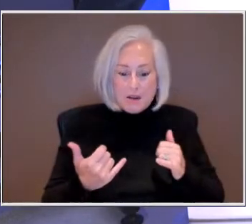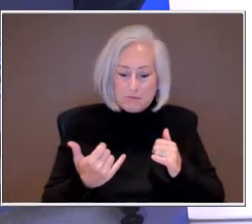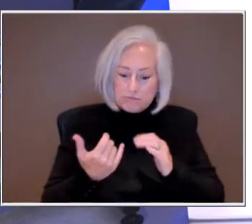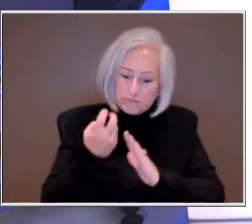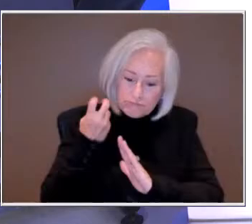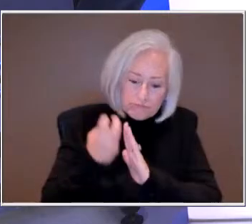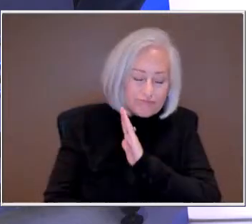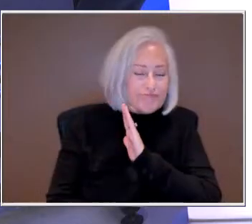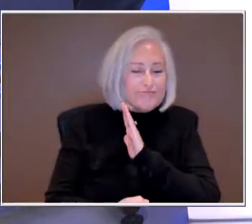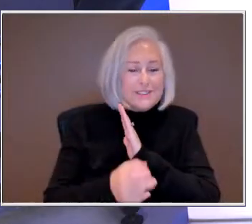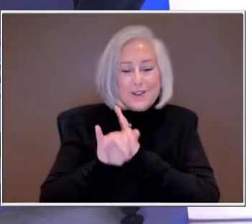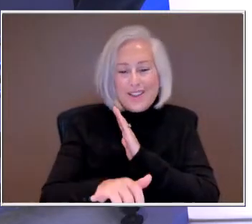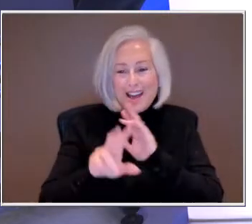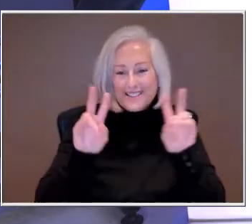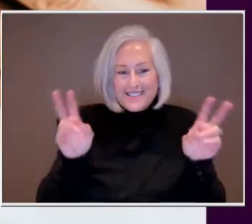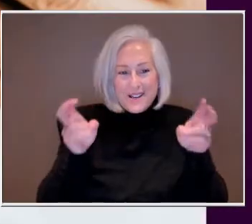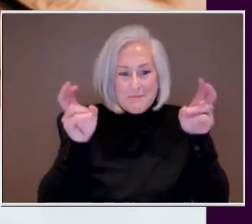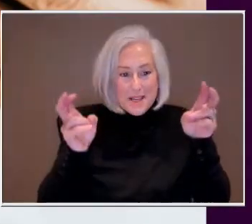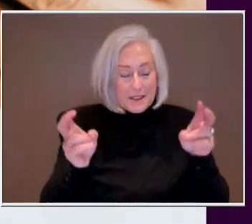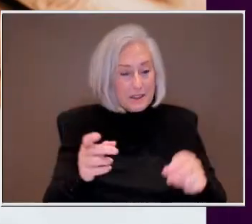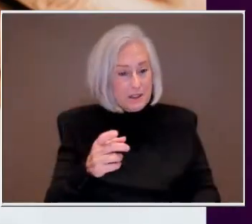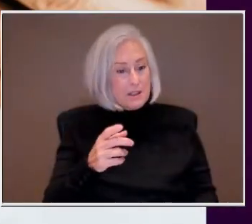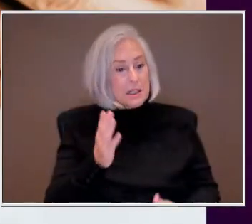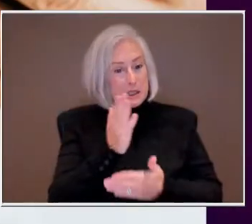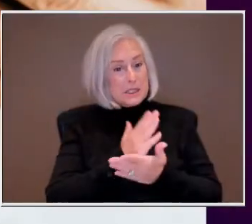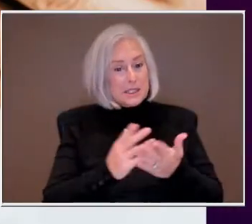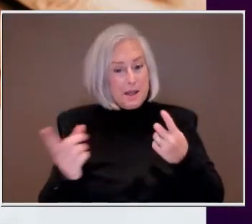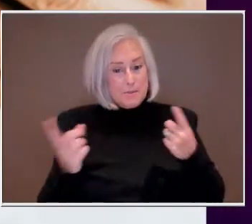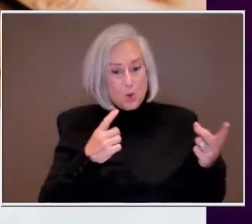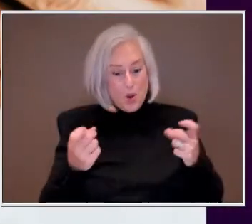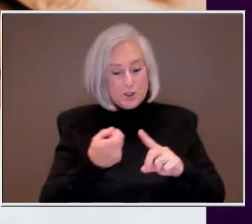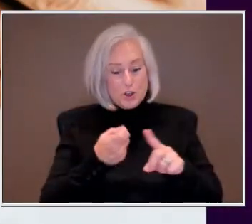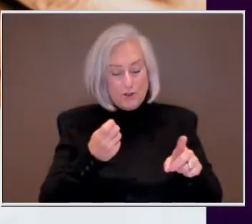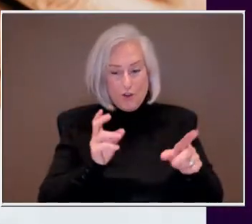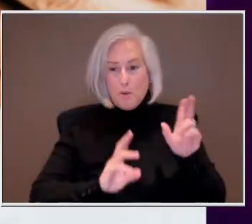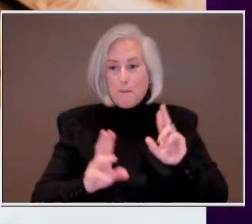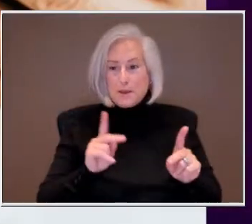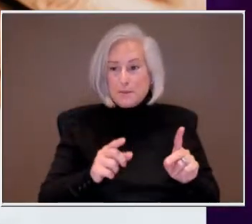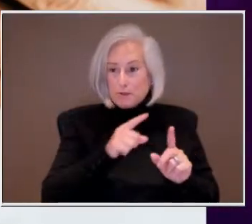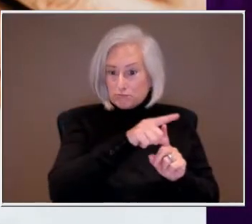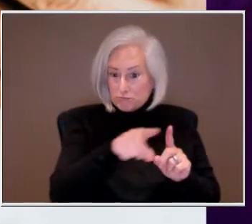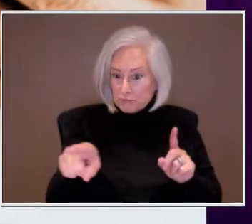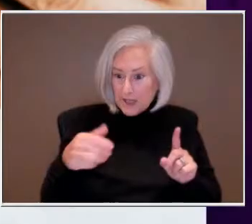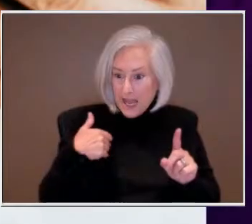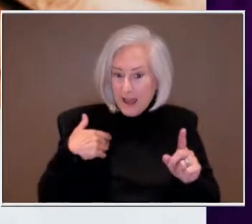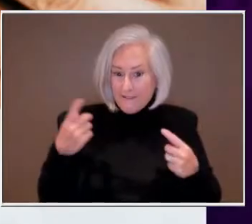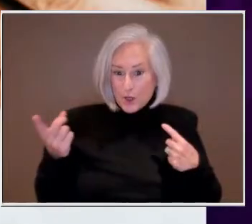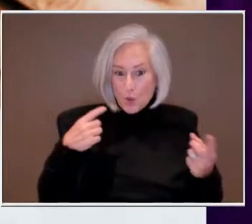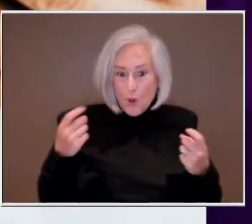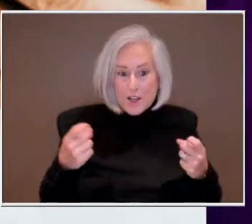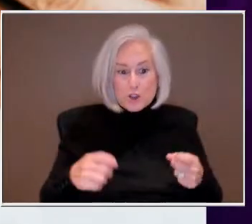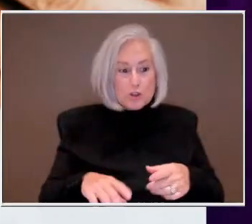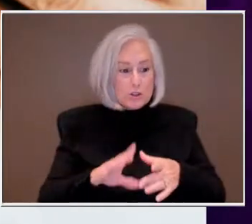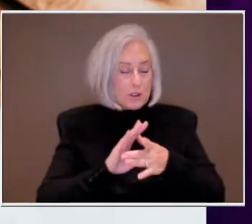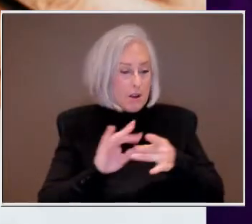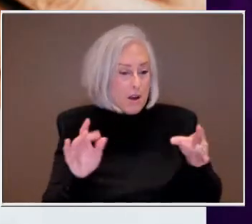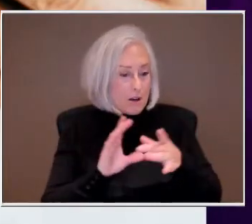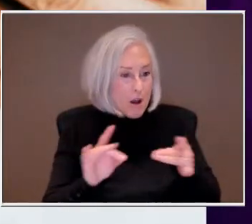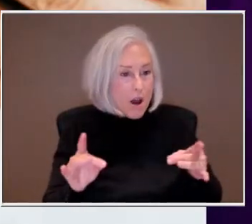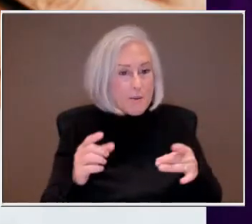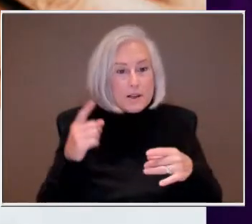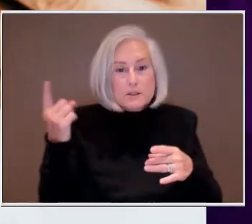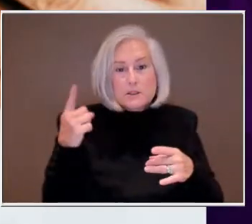that. We do have some questions coming in and some comments from our viewers. If you have a question or anything, a comment you'd like us to read out loud on the